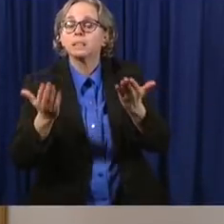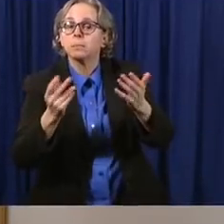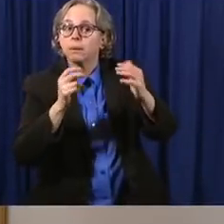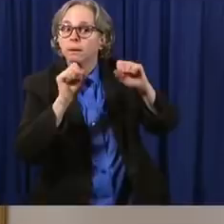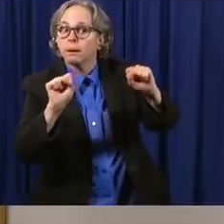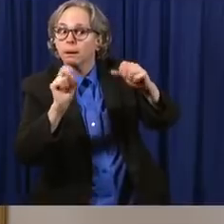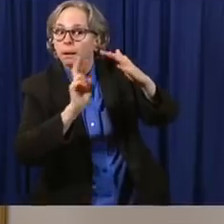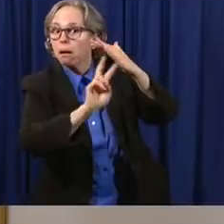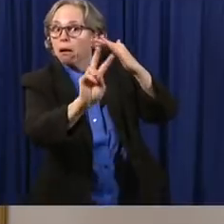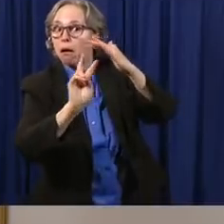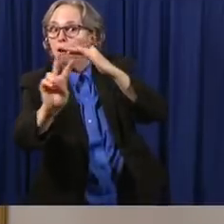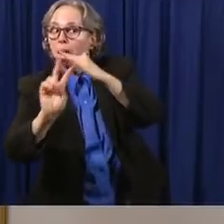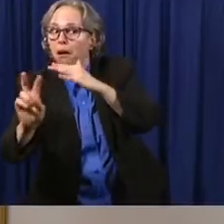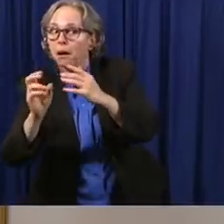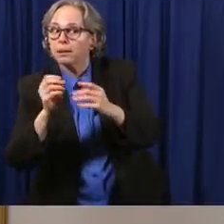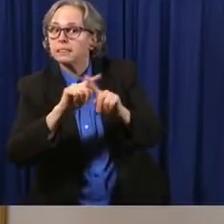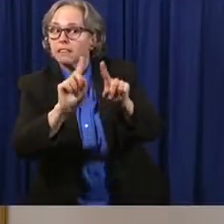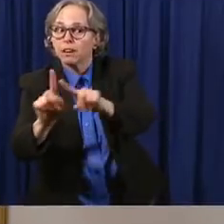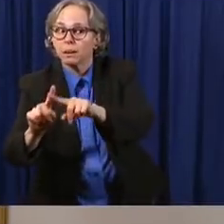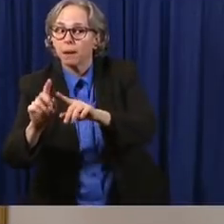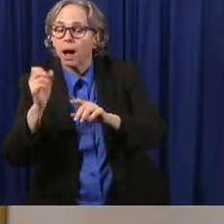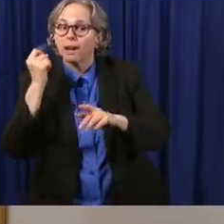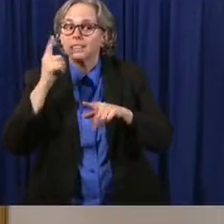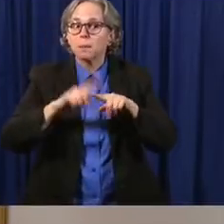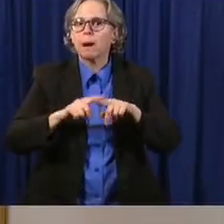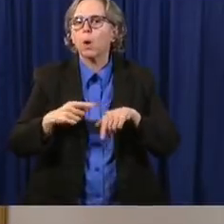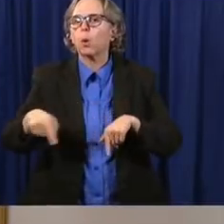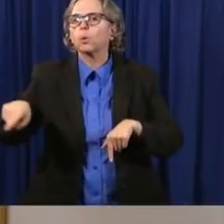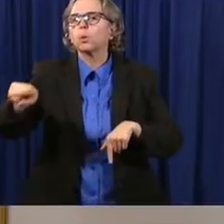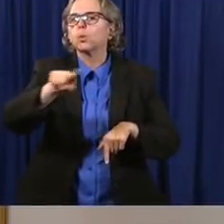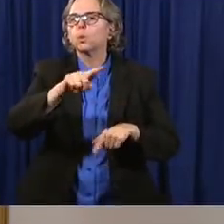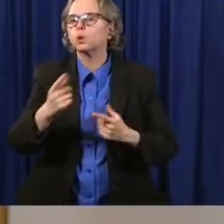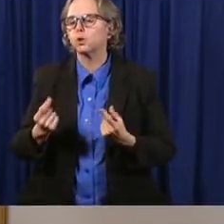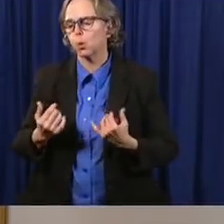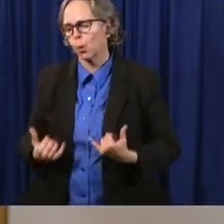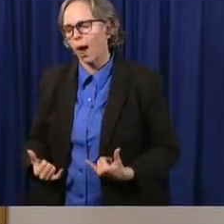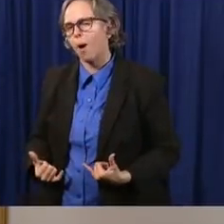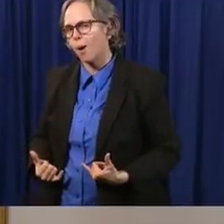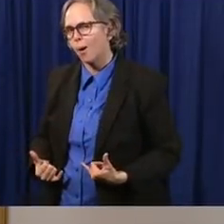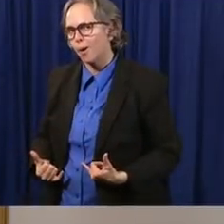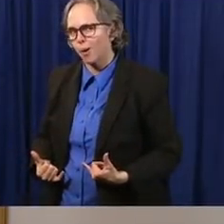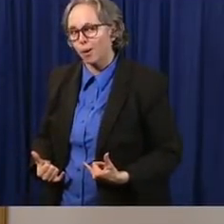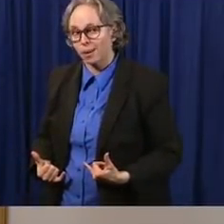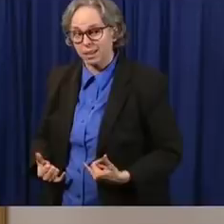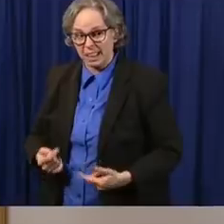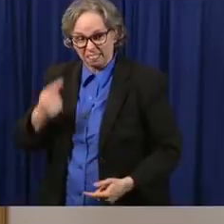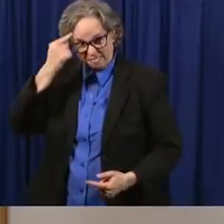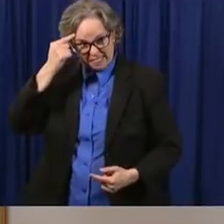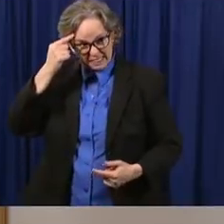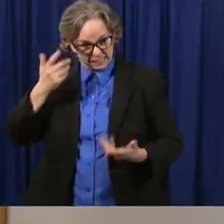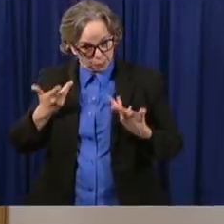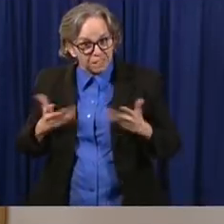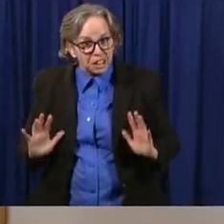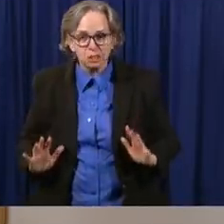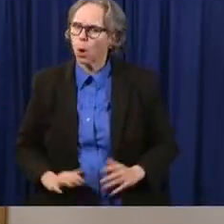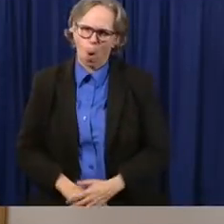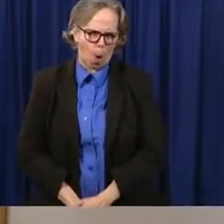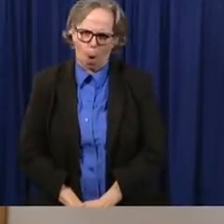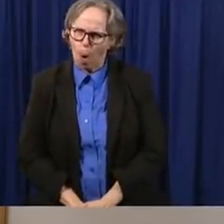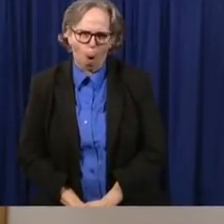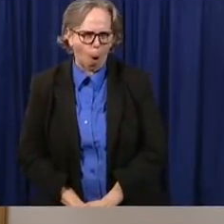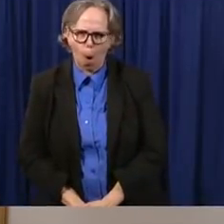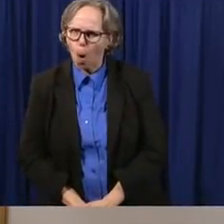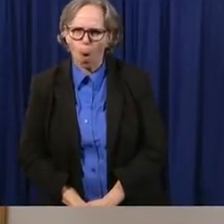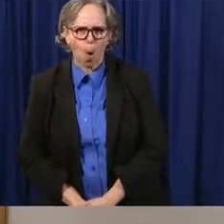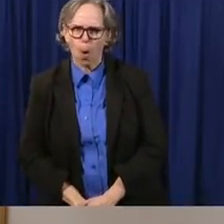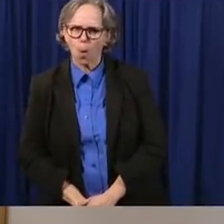today. But no one should think that this thing is over. Any Ohioan who has